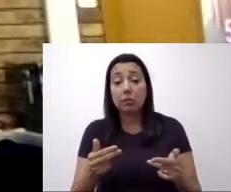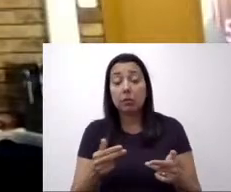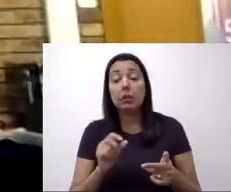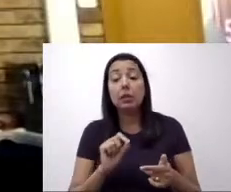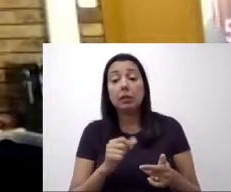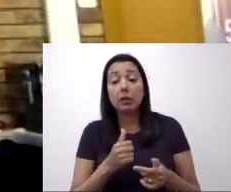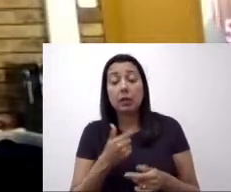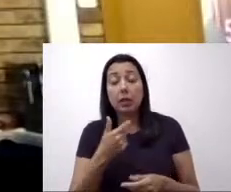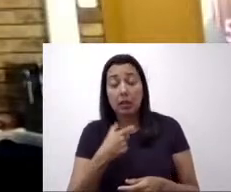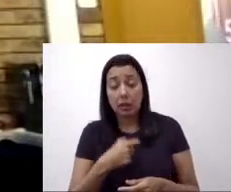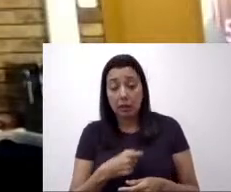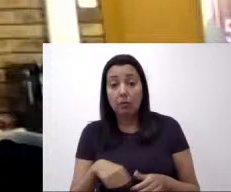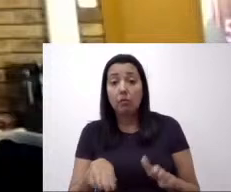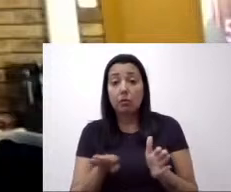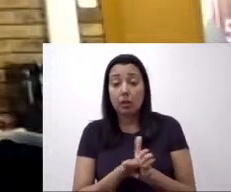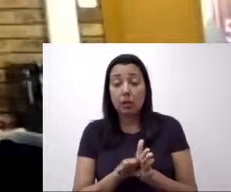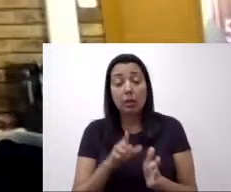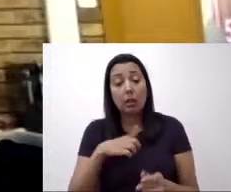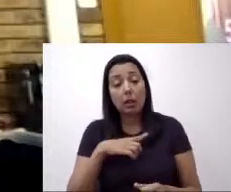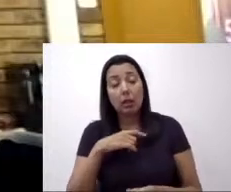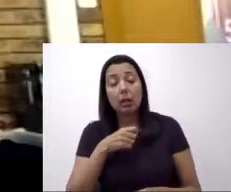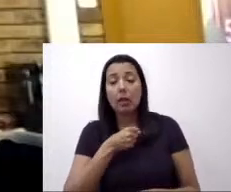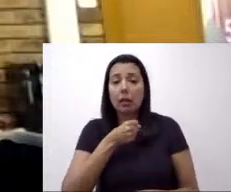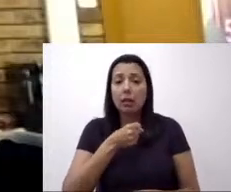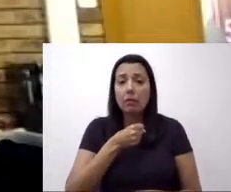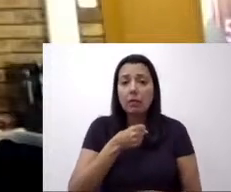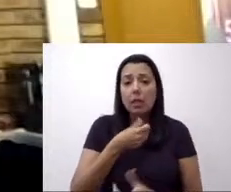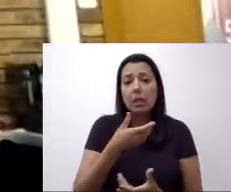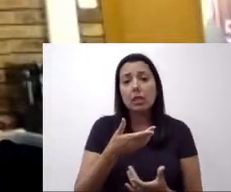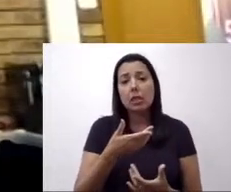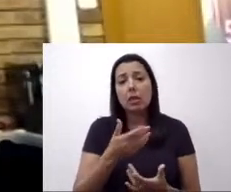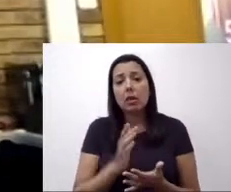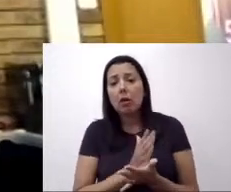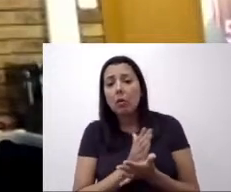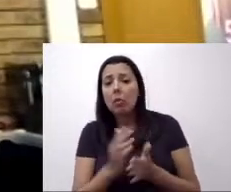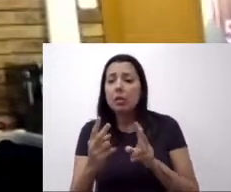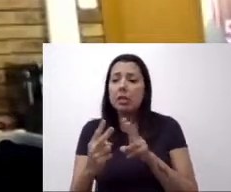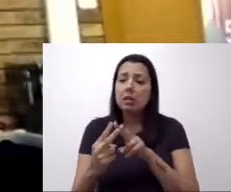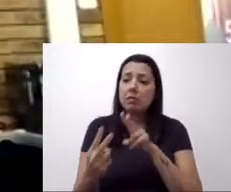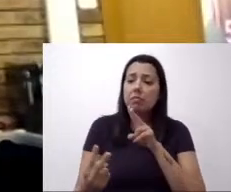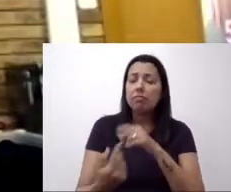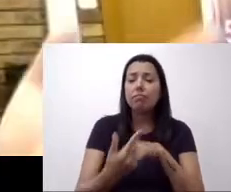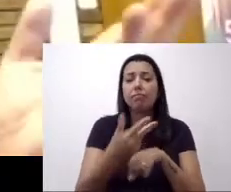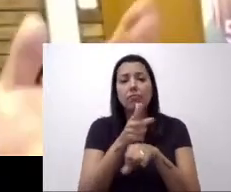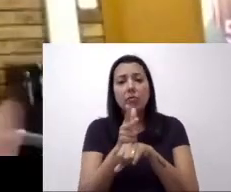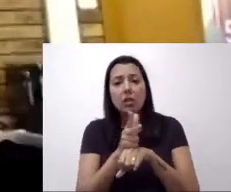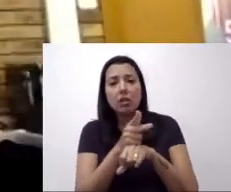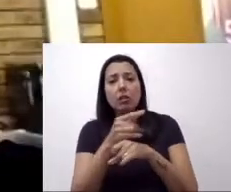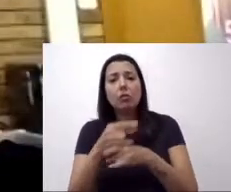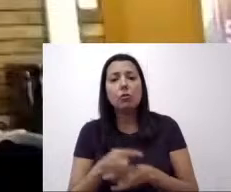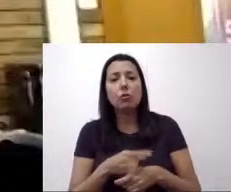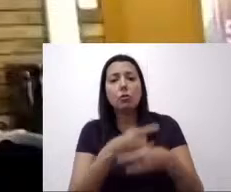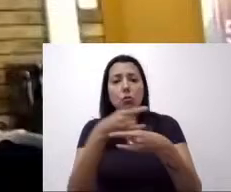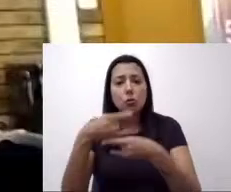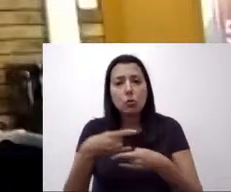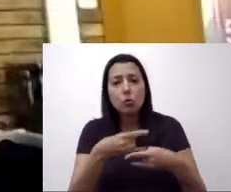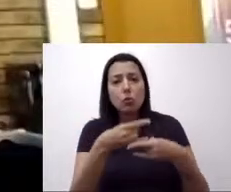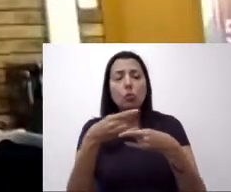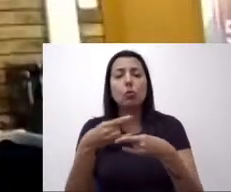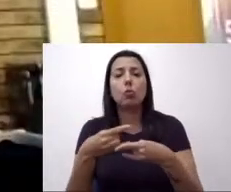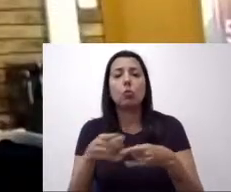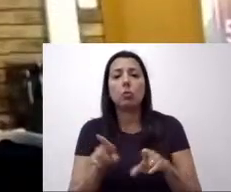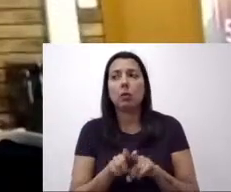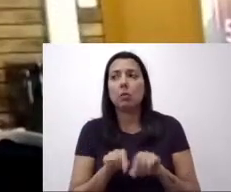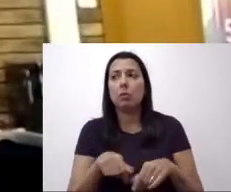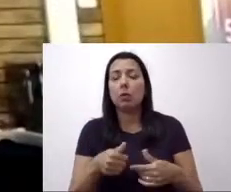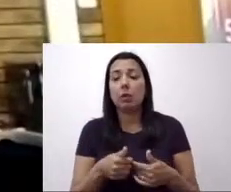interview. So few of them, some of them in video, Zoom, but it's not so good. But at the end, I arrive to